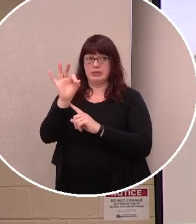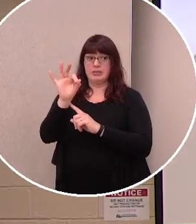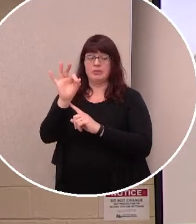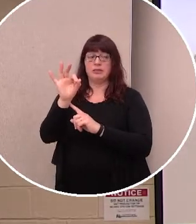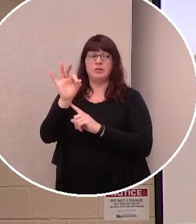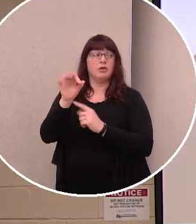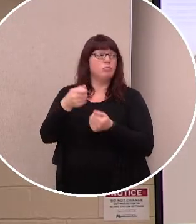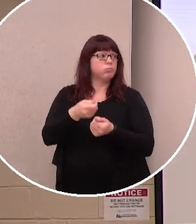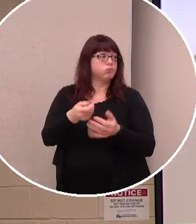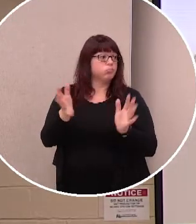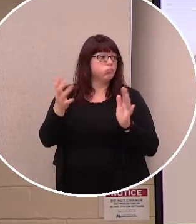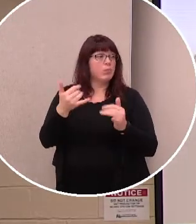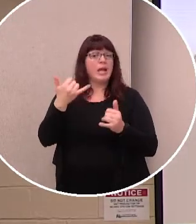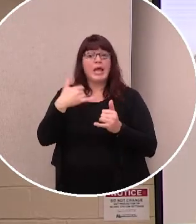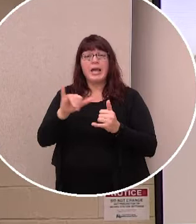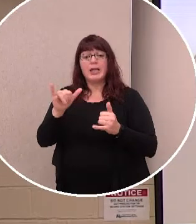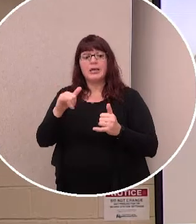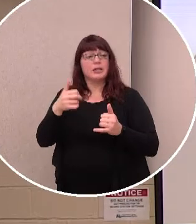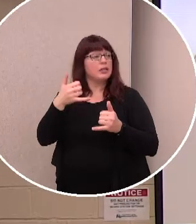Are there any errors or omissions?